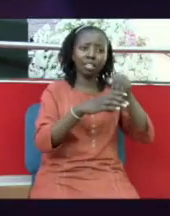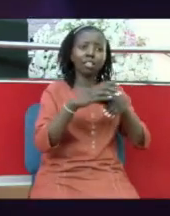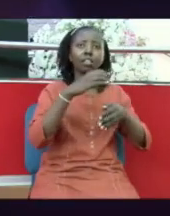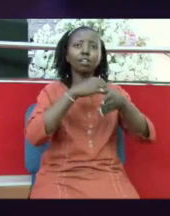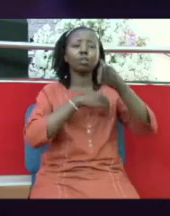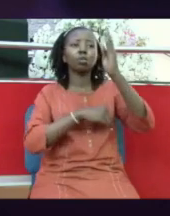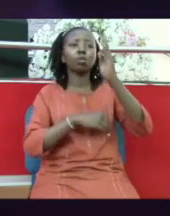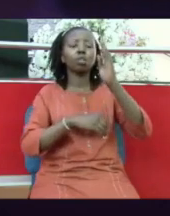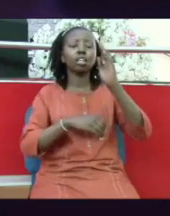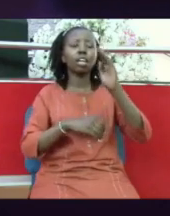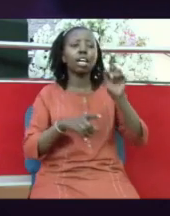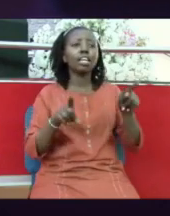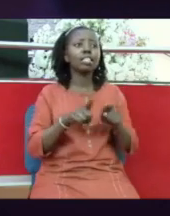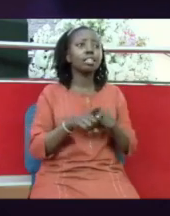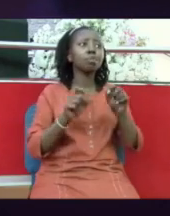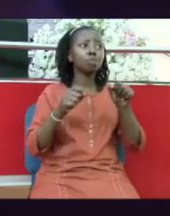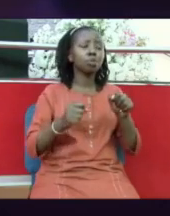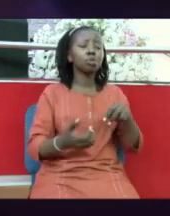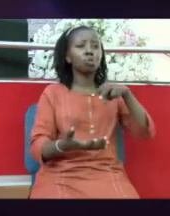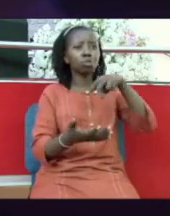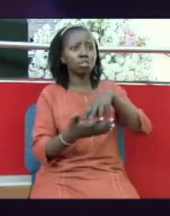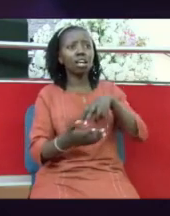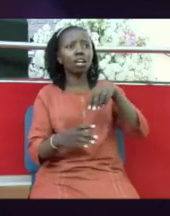And we can therefore stand on the word of God.